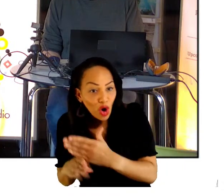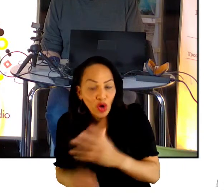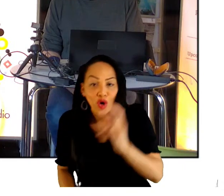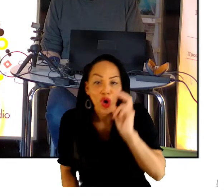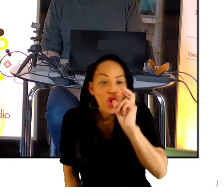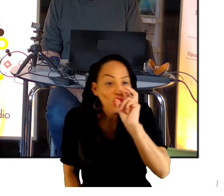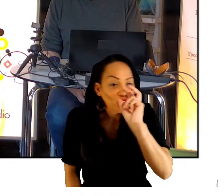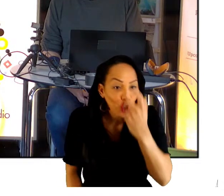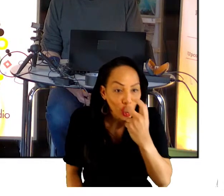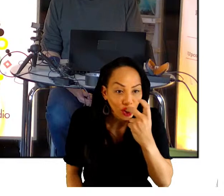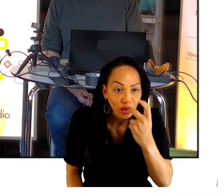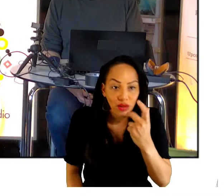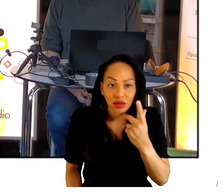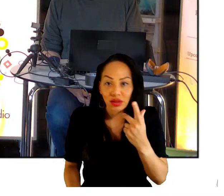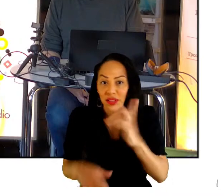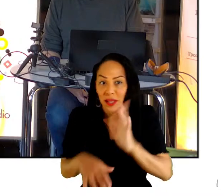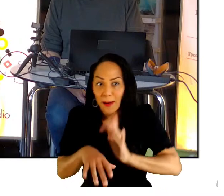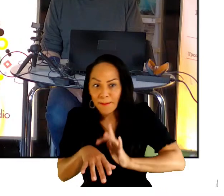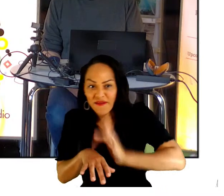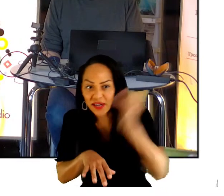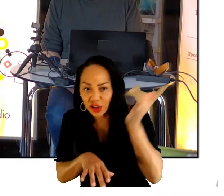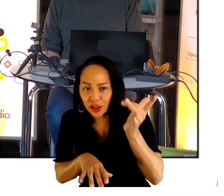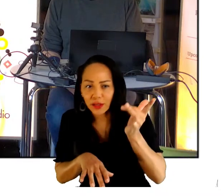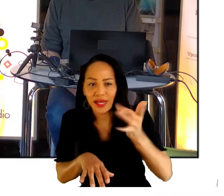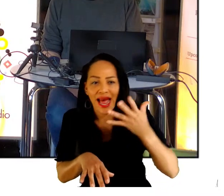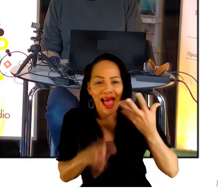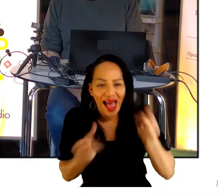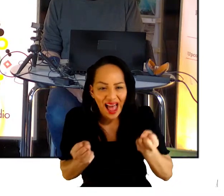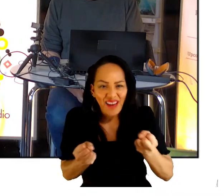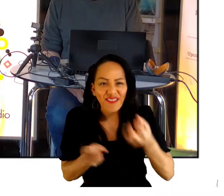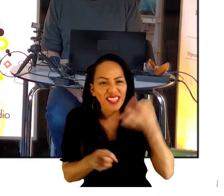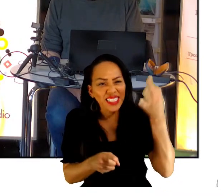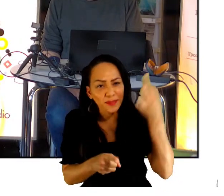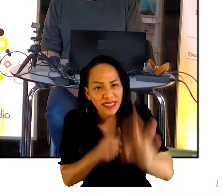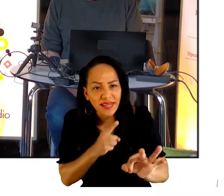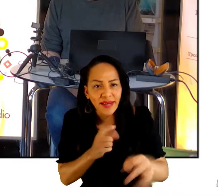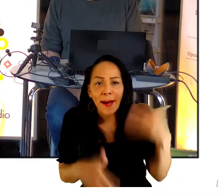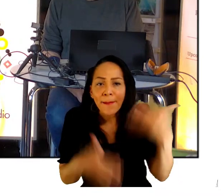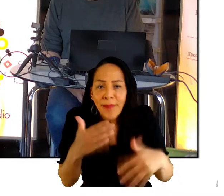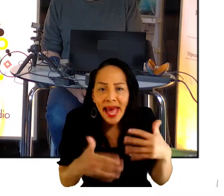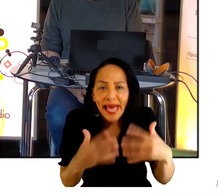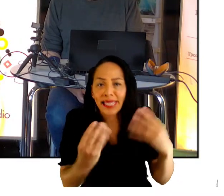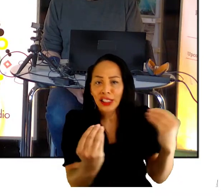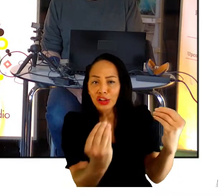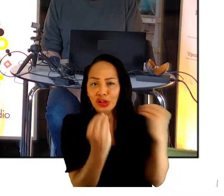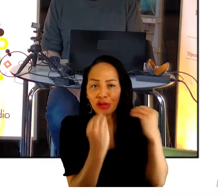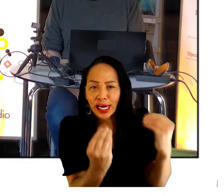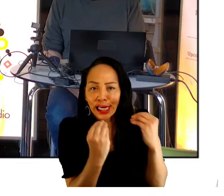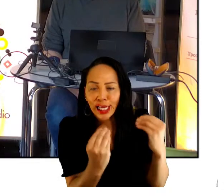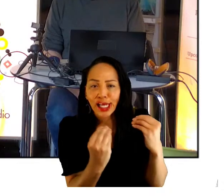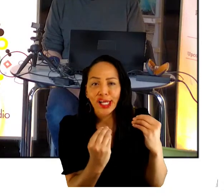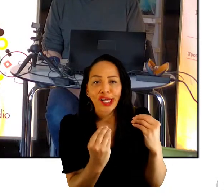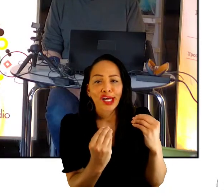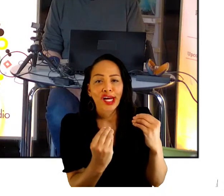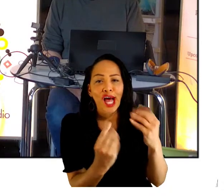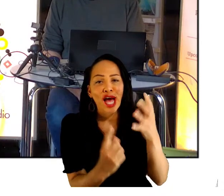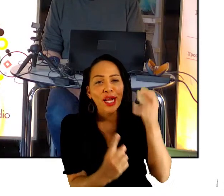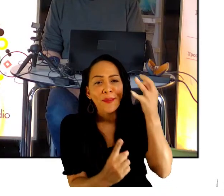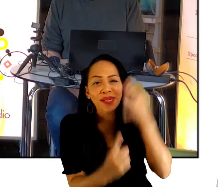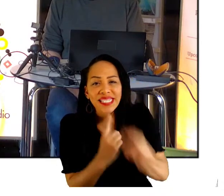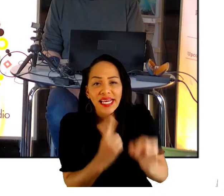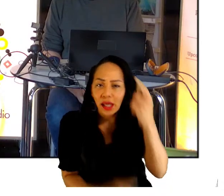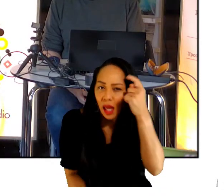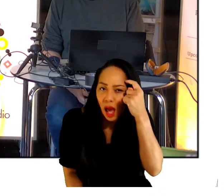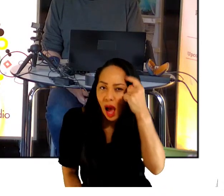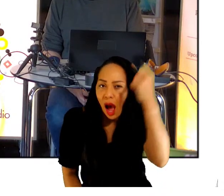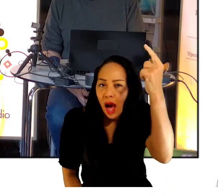of training, a particular type of pain, and a particular idea you wish to pursue or build